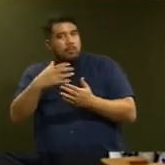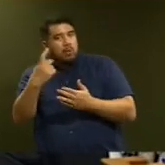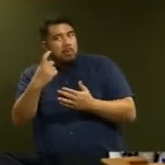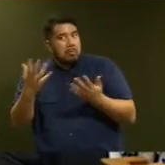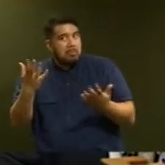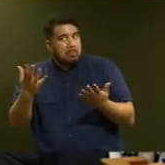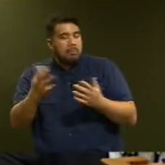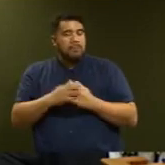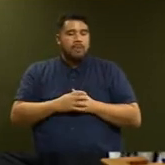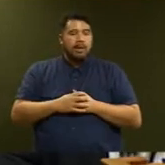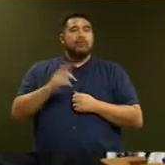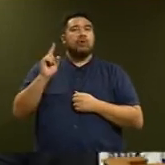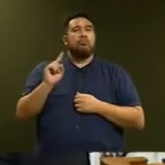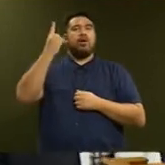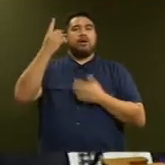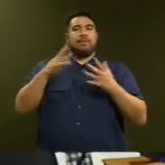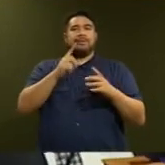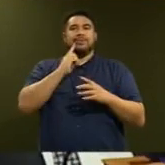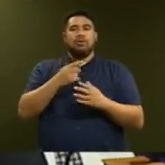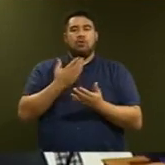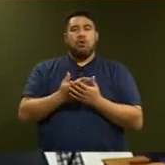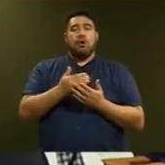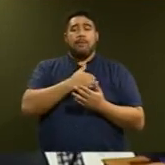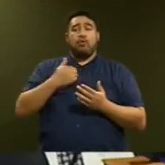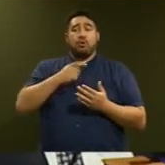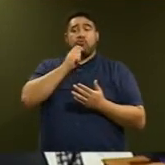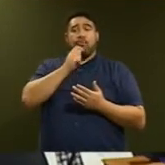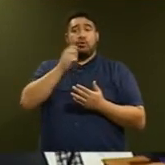The Prime Minister made it very clear on Morning Report,